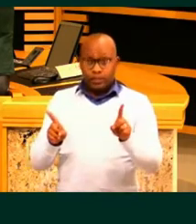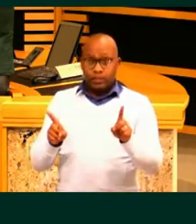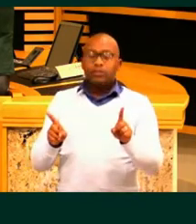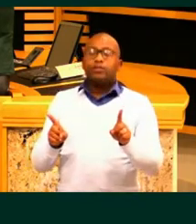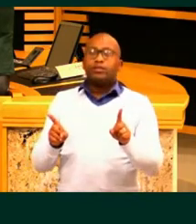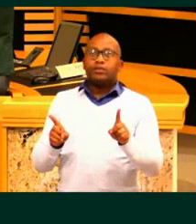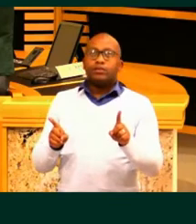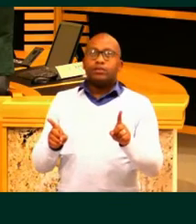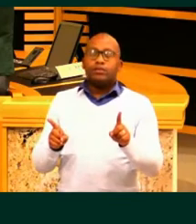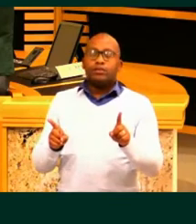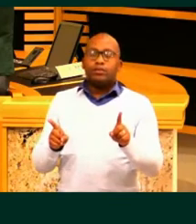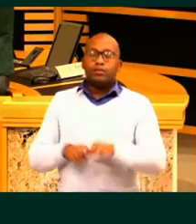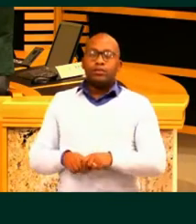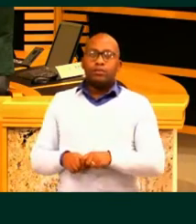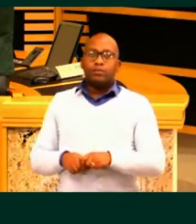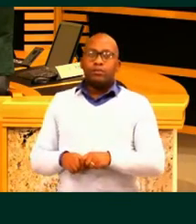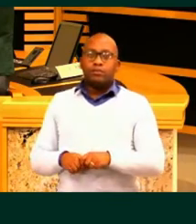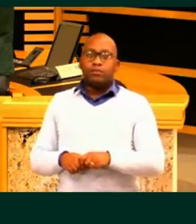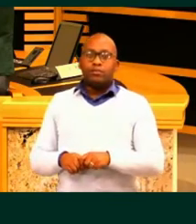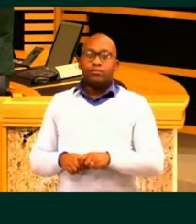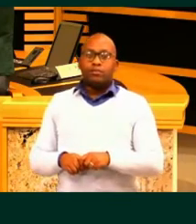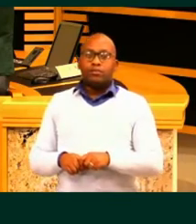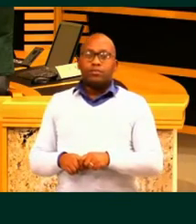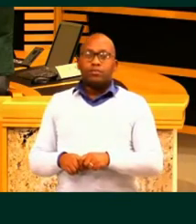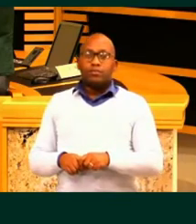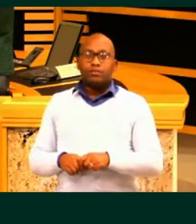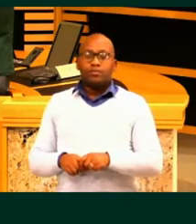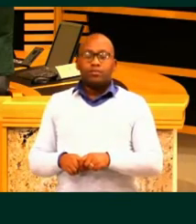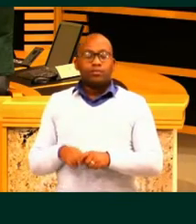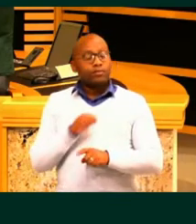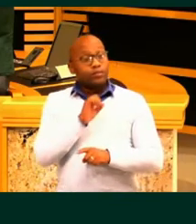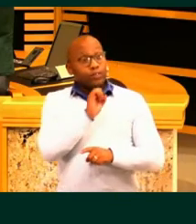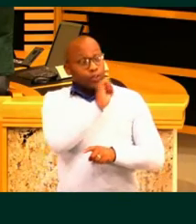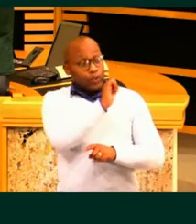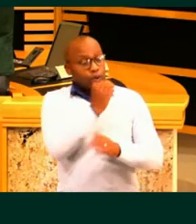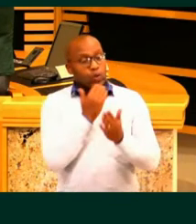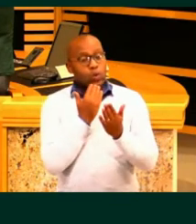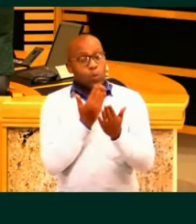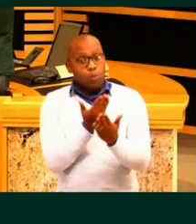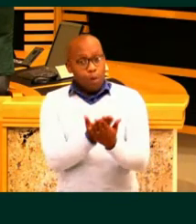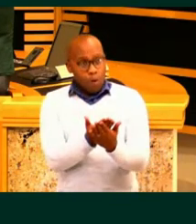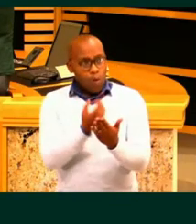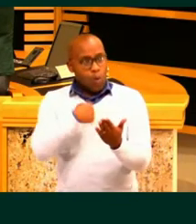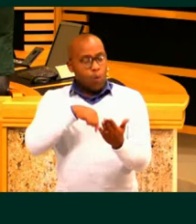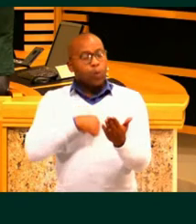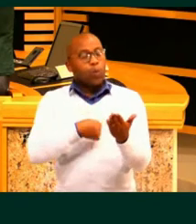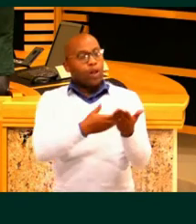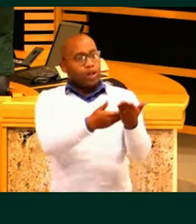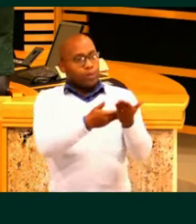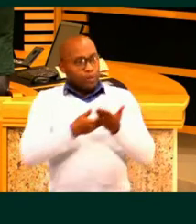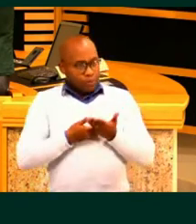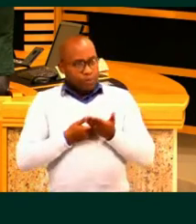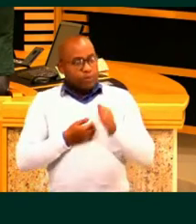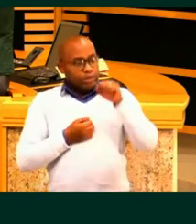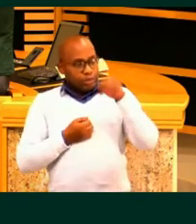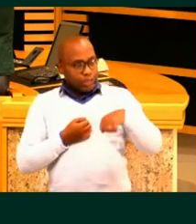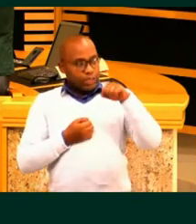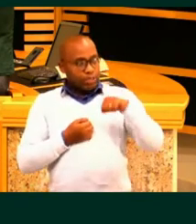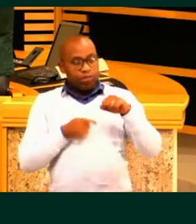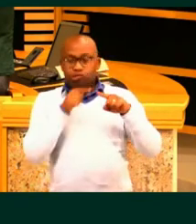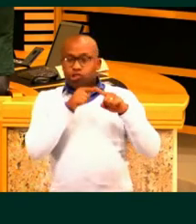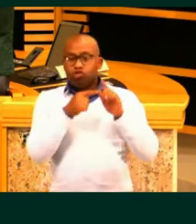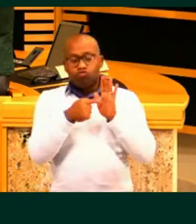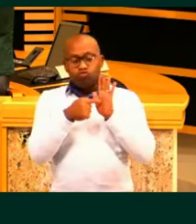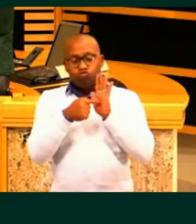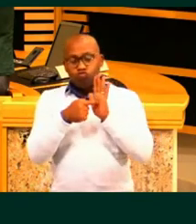be we welcome the discussion and the motion uh because it reinforces the commitment uh